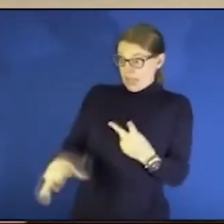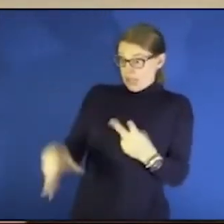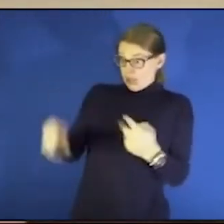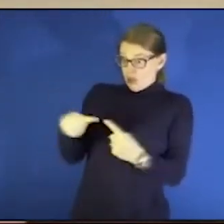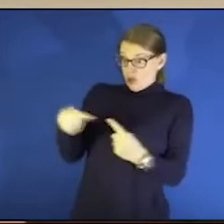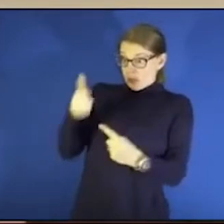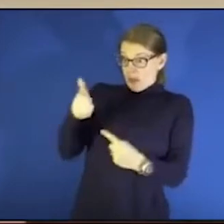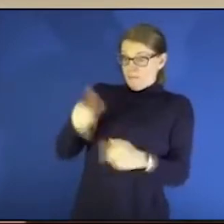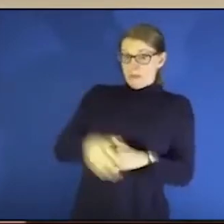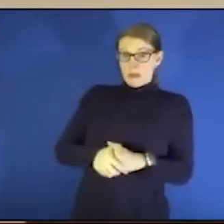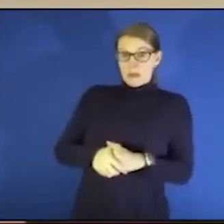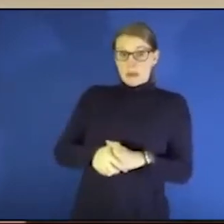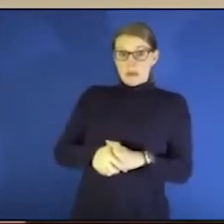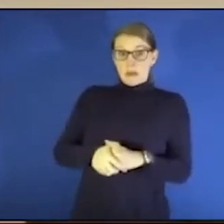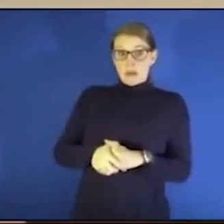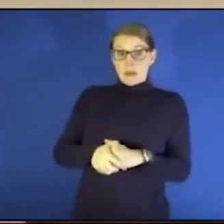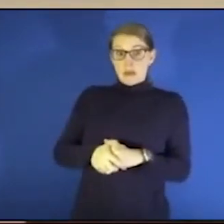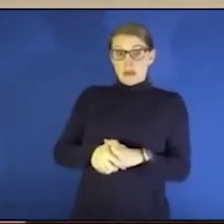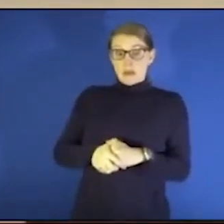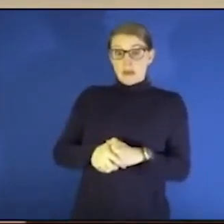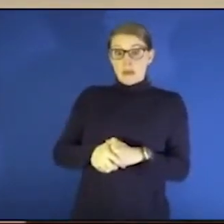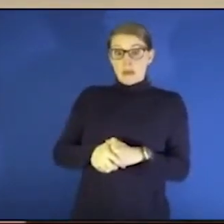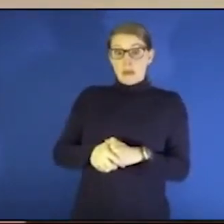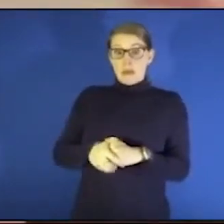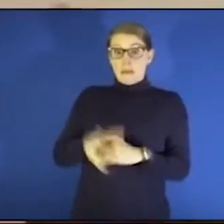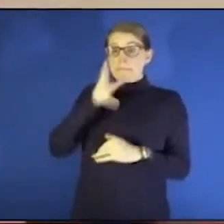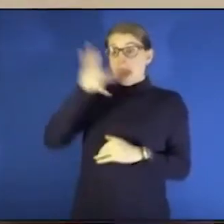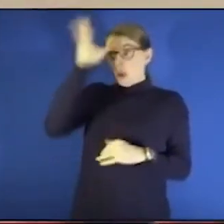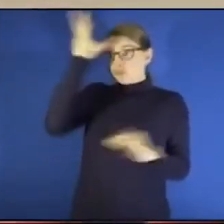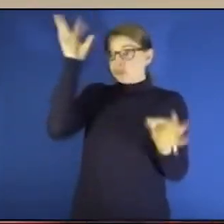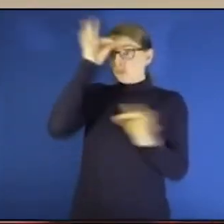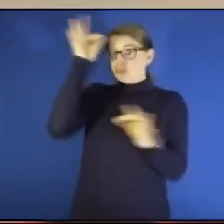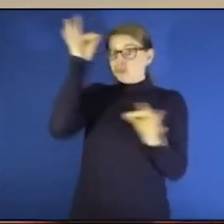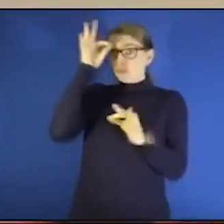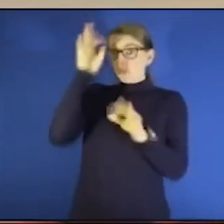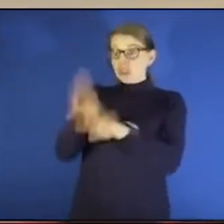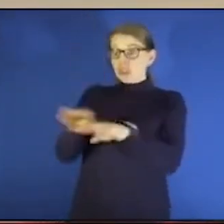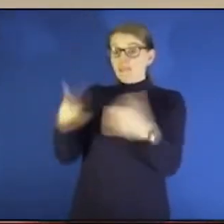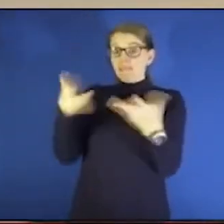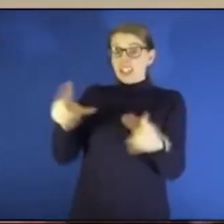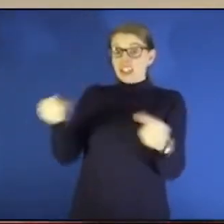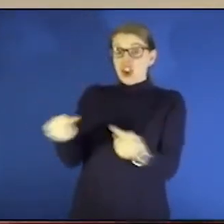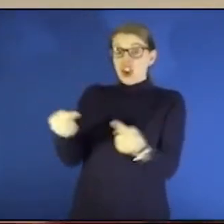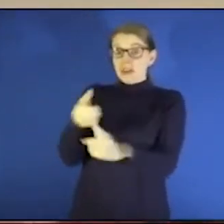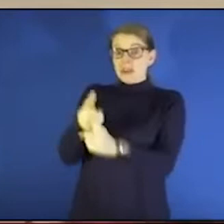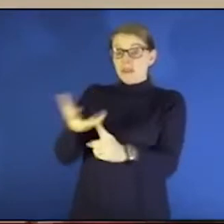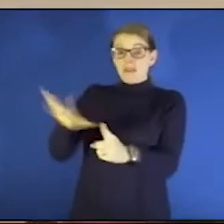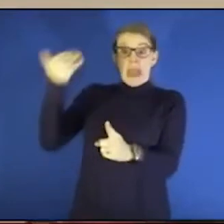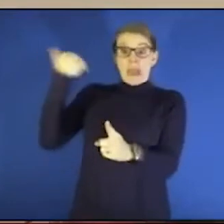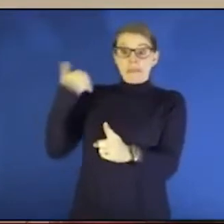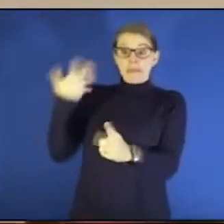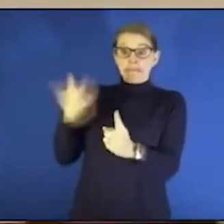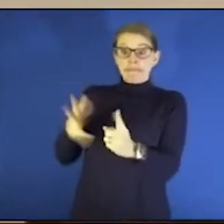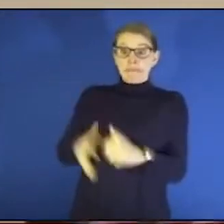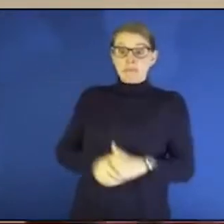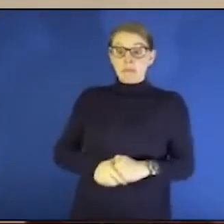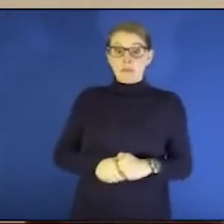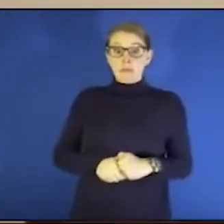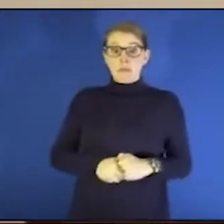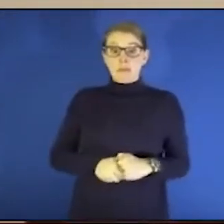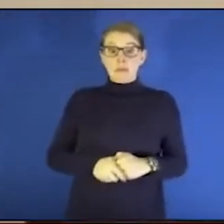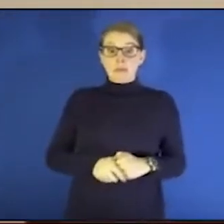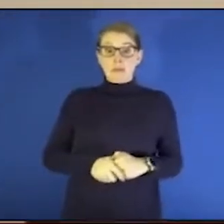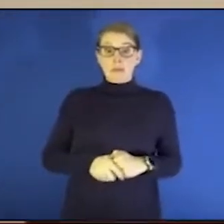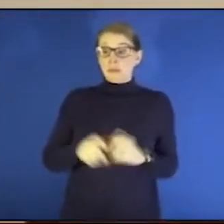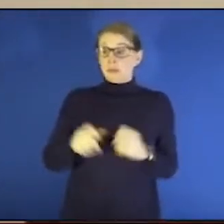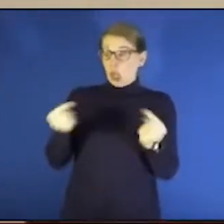There are many kids. We see kids coming all the time. Parents are unaware that in fact their child has tried to hurt themselves in the past. No one told them. They never told anyone. Have you ever